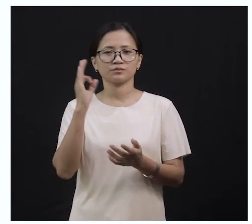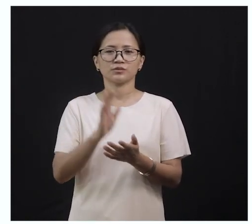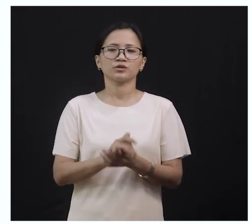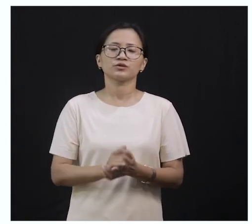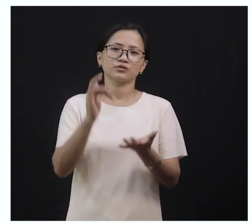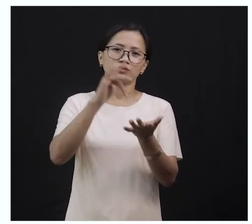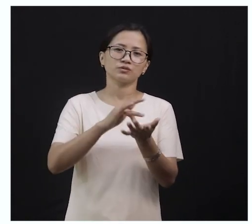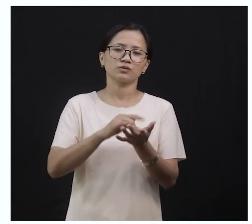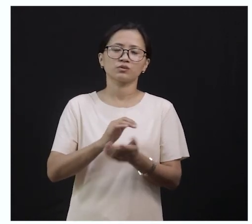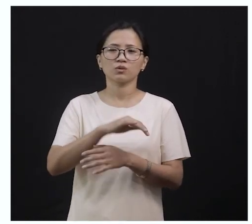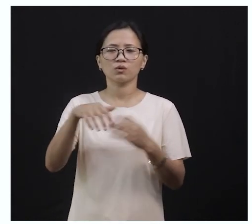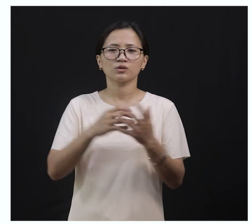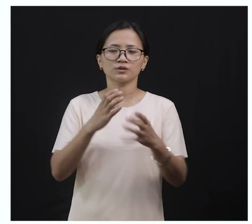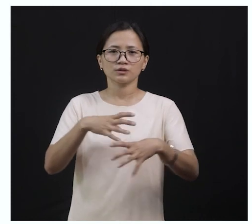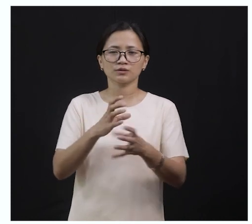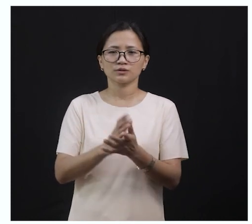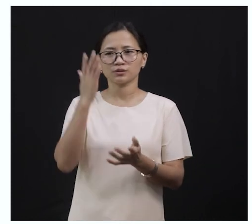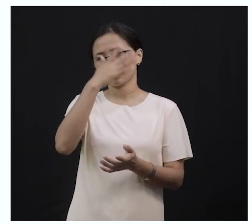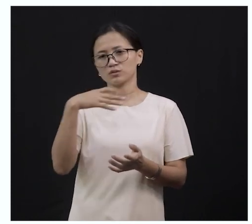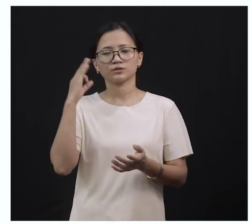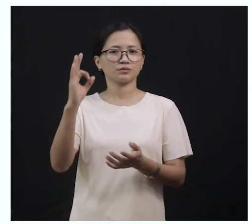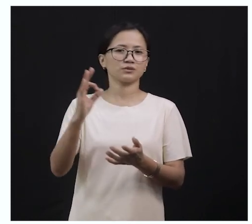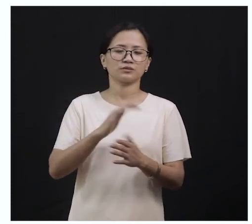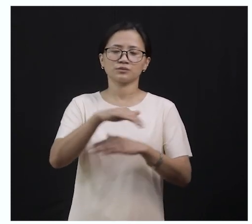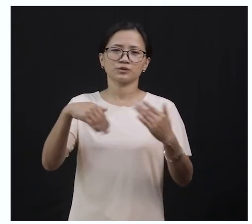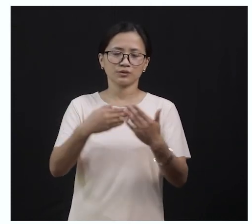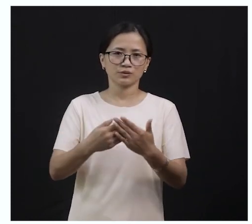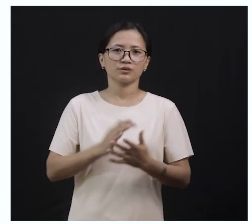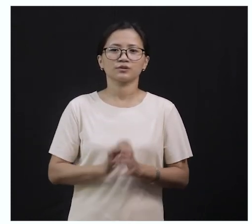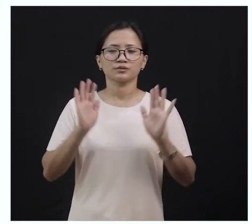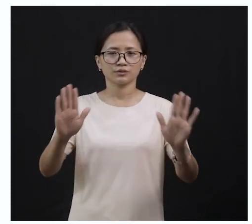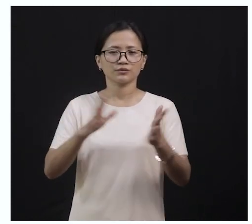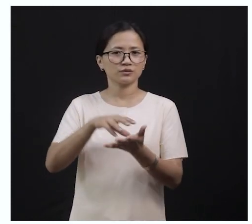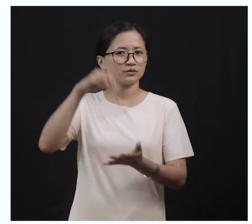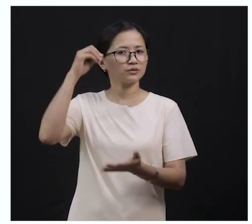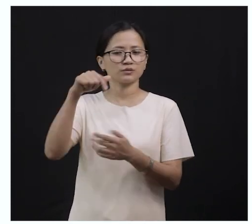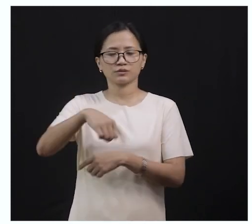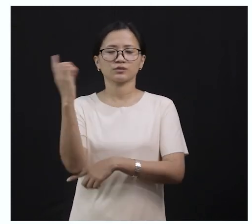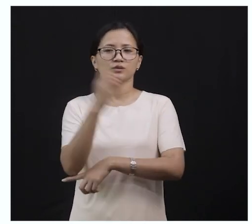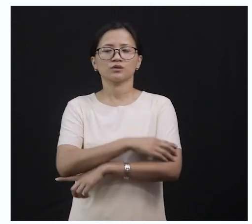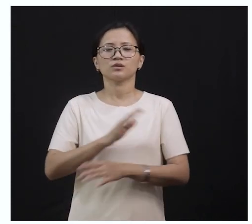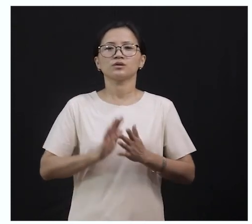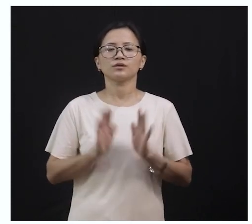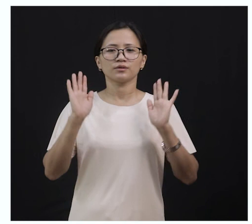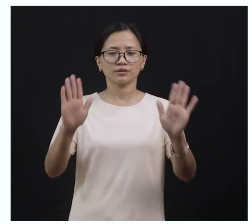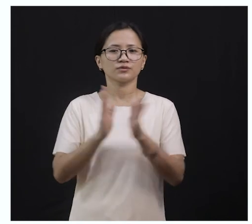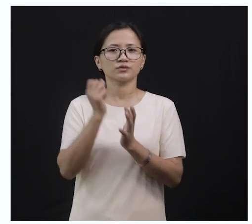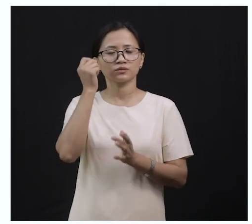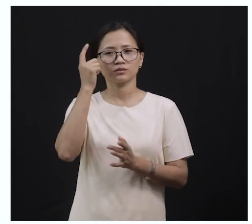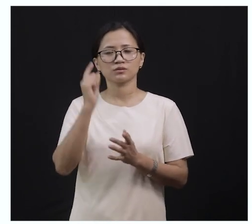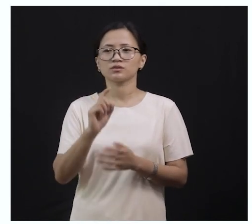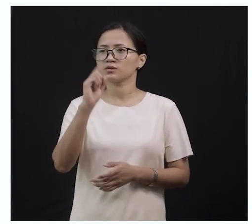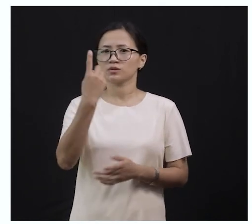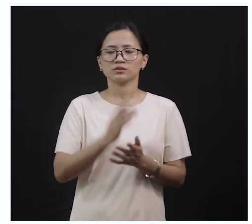place with all the creatures, with all the beauty, okay? So these are the things that we have learned today, and I hope you all have understood